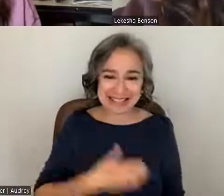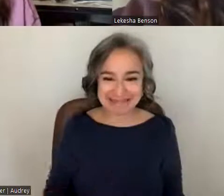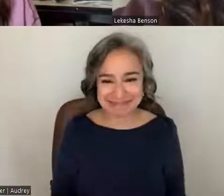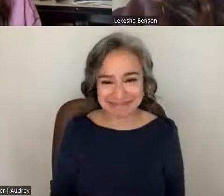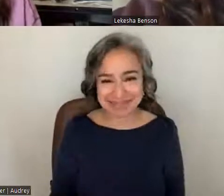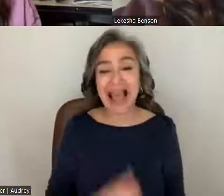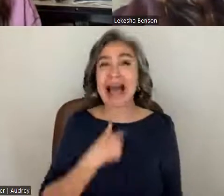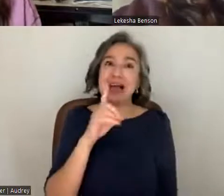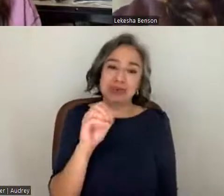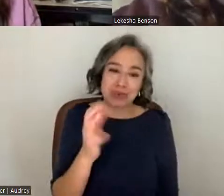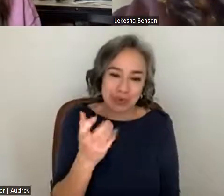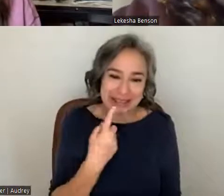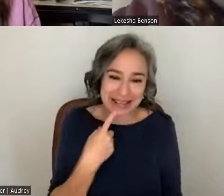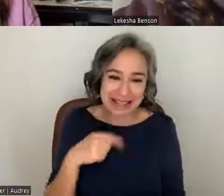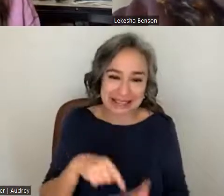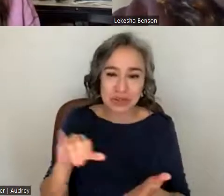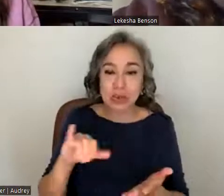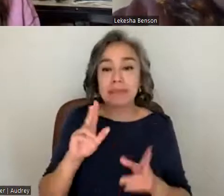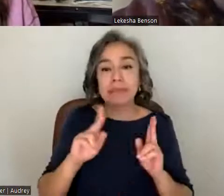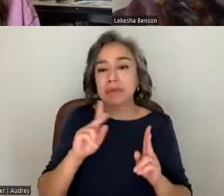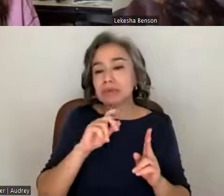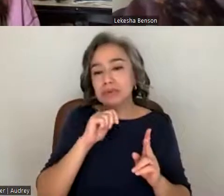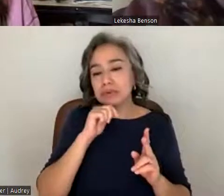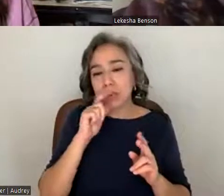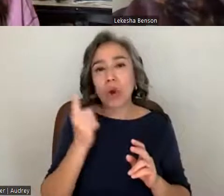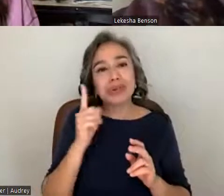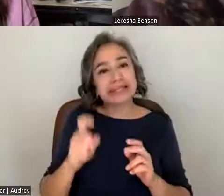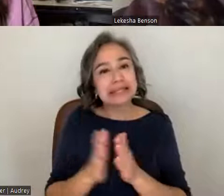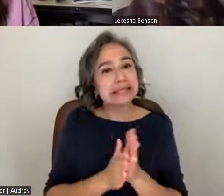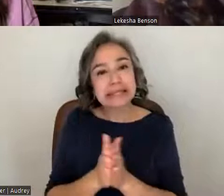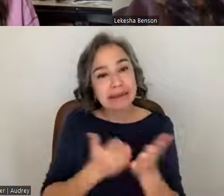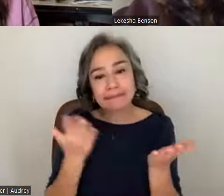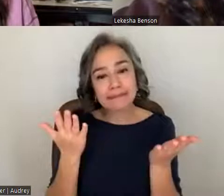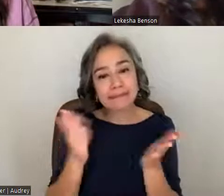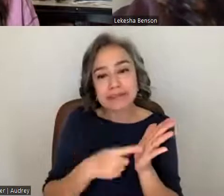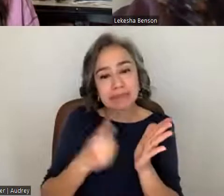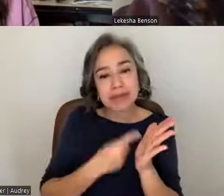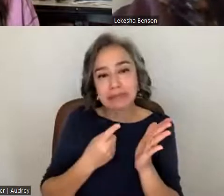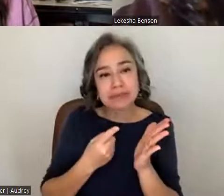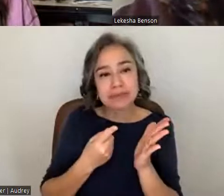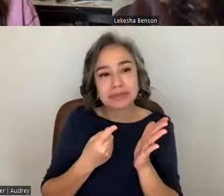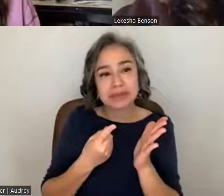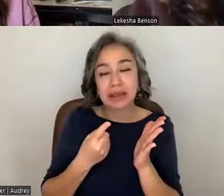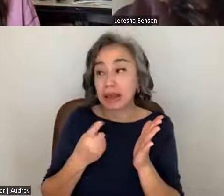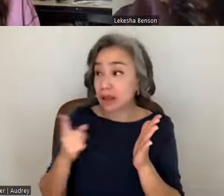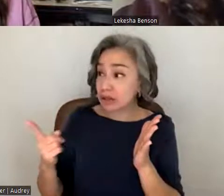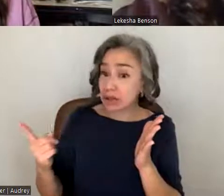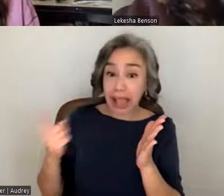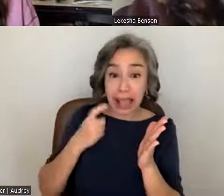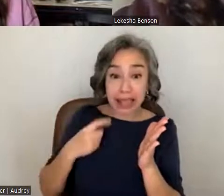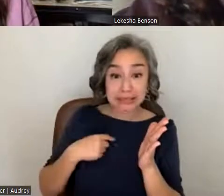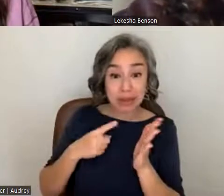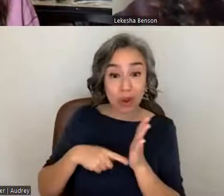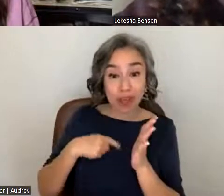And I do want to say this too, people don't always need an incentive. Sometimes it's incentive enough that someone actually asked you what